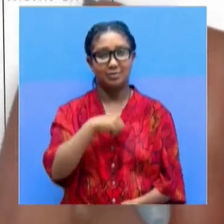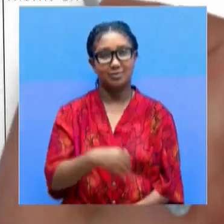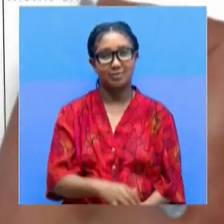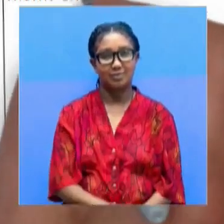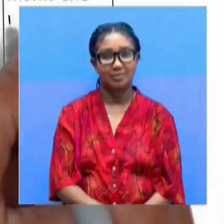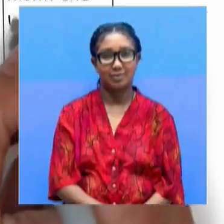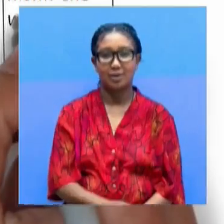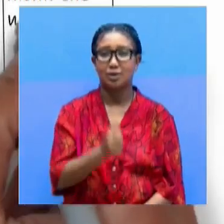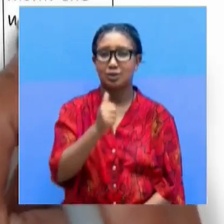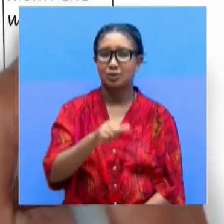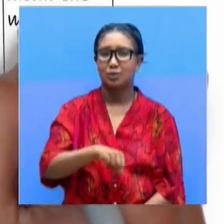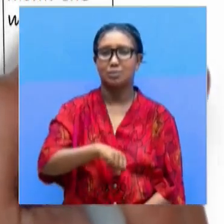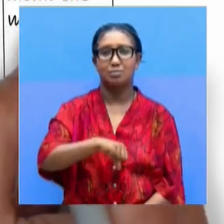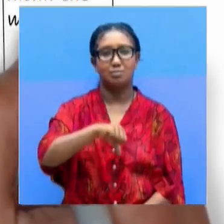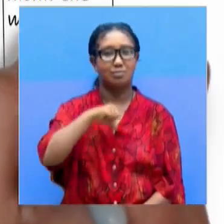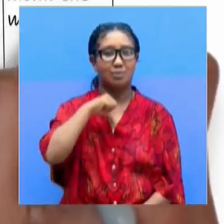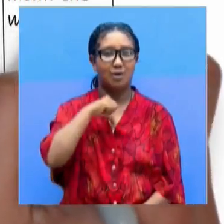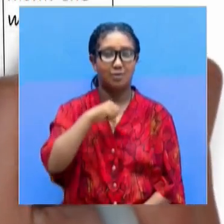She was